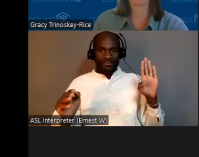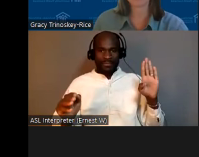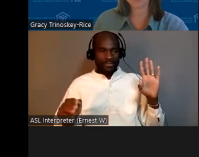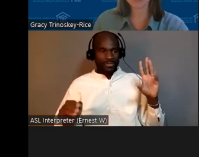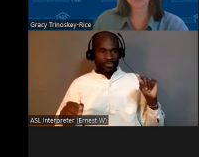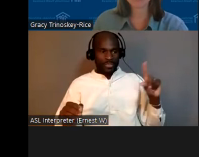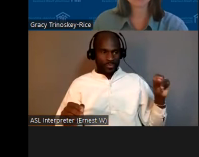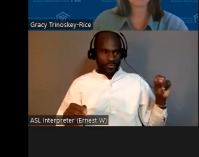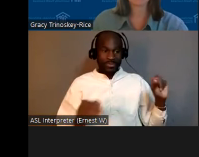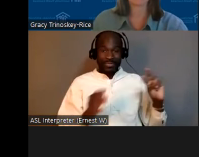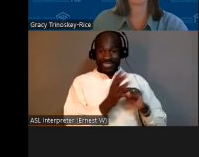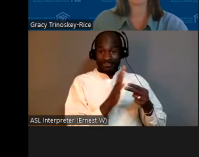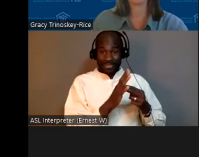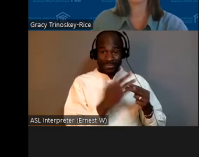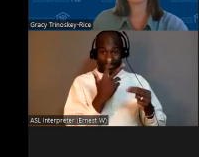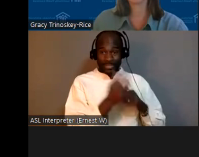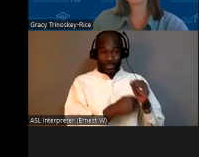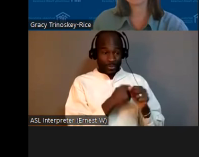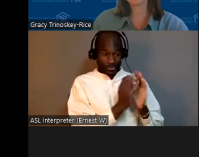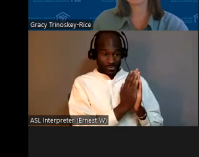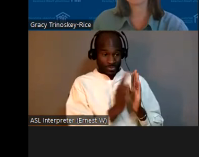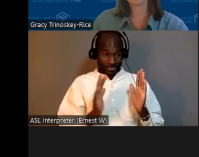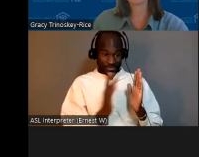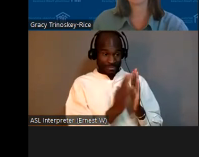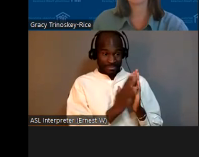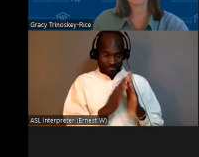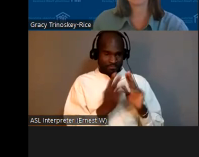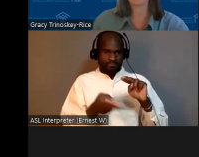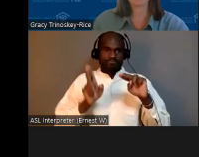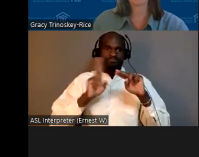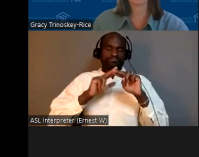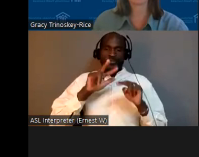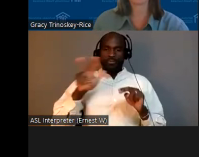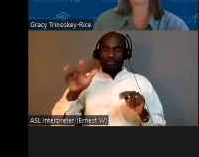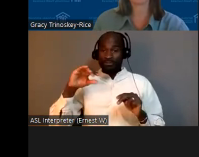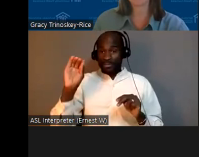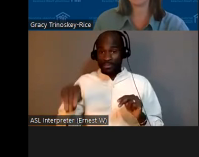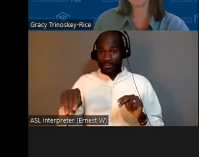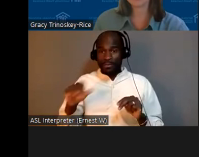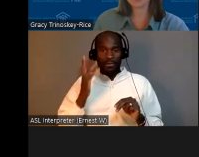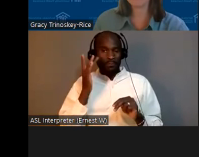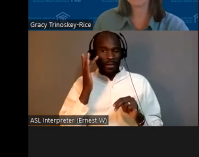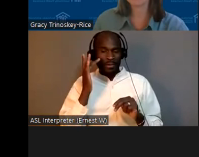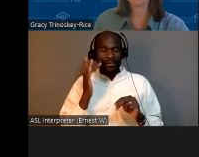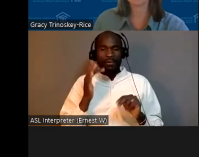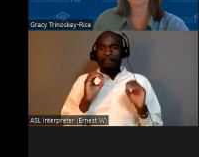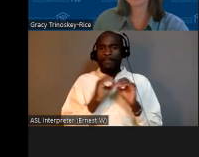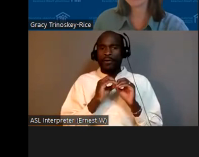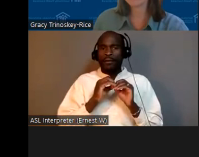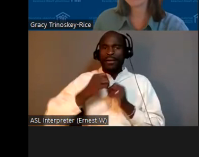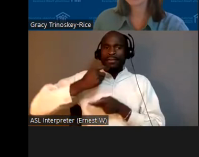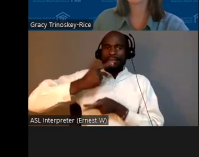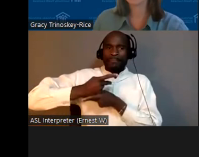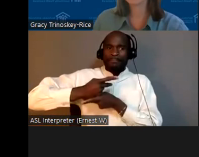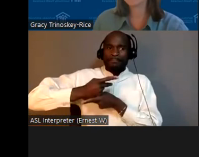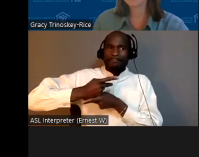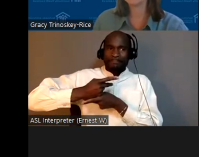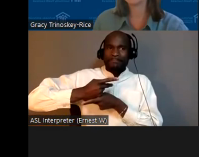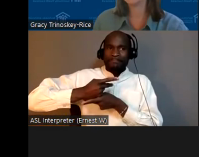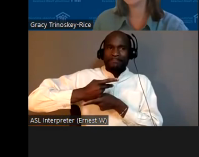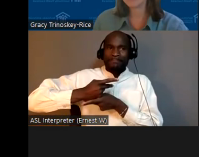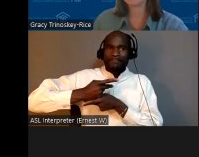33%. And this increase was largely driven by increased retention of existing enrollees